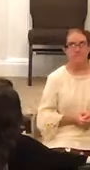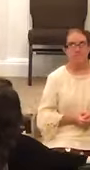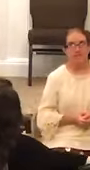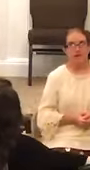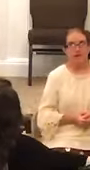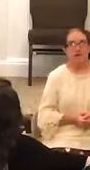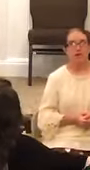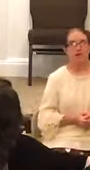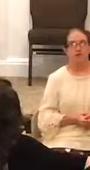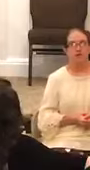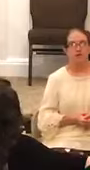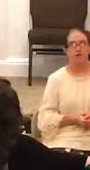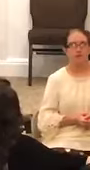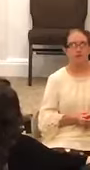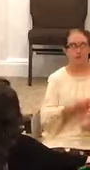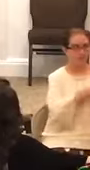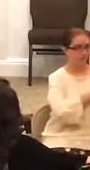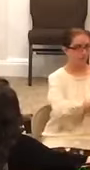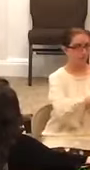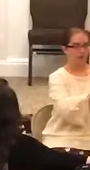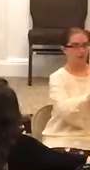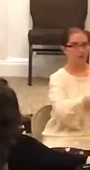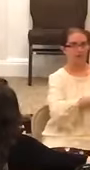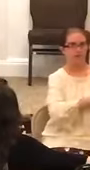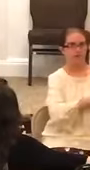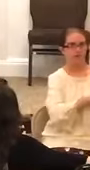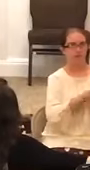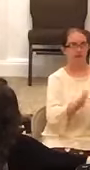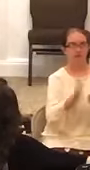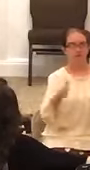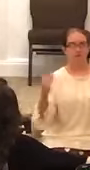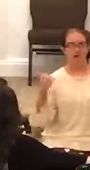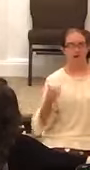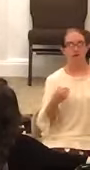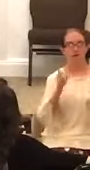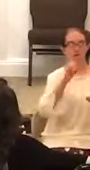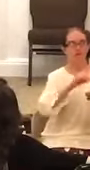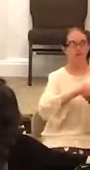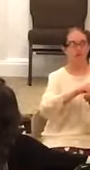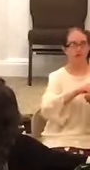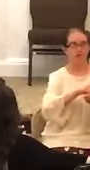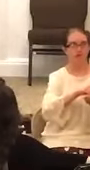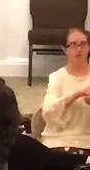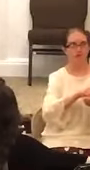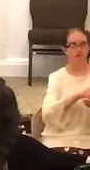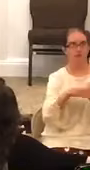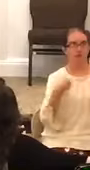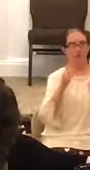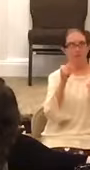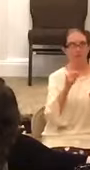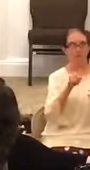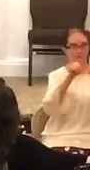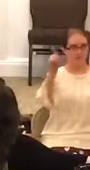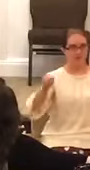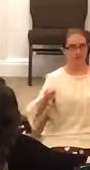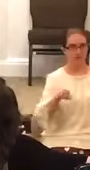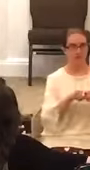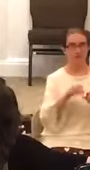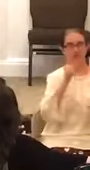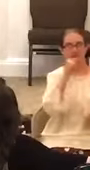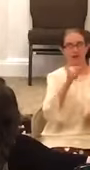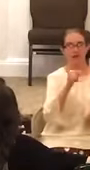You know what they used to do? They used to go down to the hospital and spend everything they got on some doctor up there that's got a piece of paper on his wall that